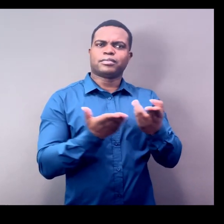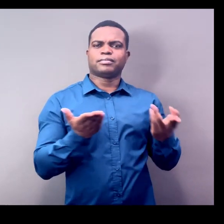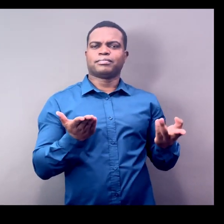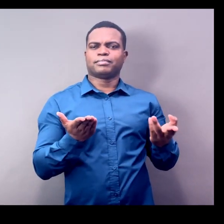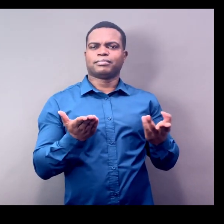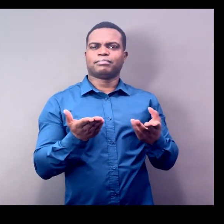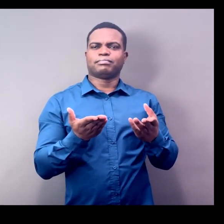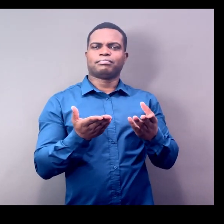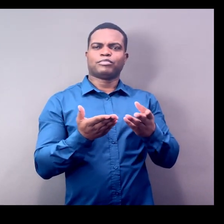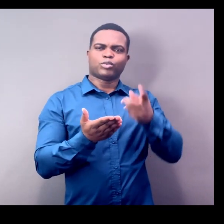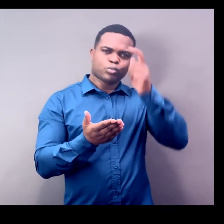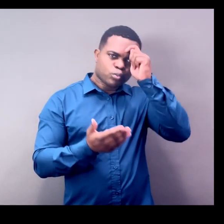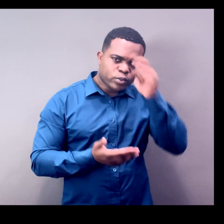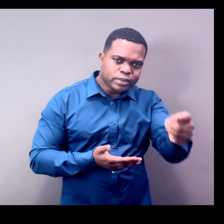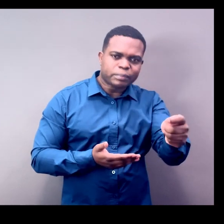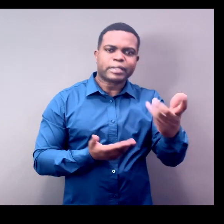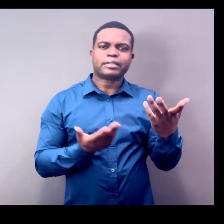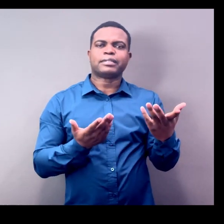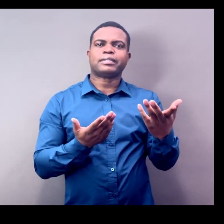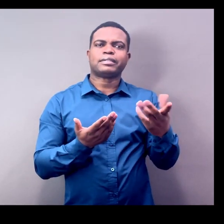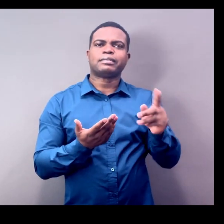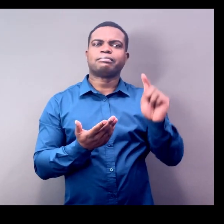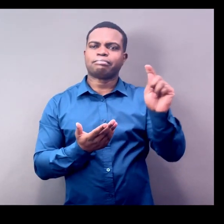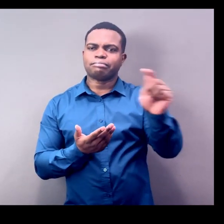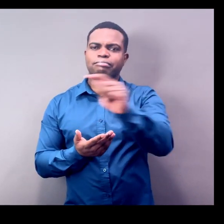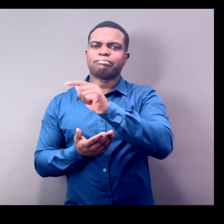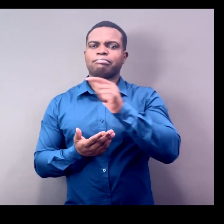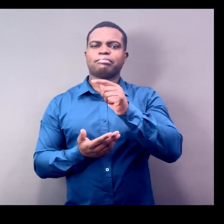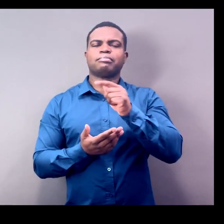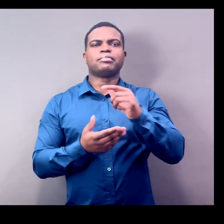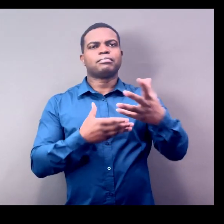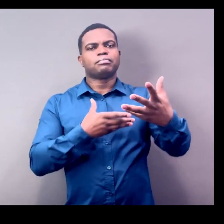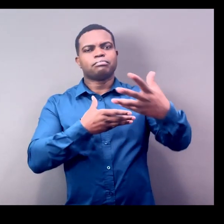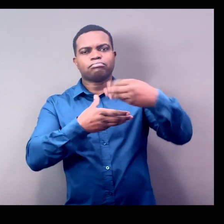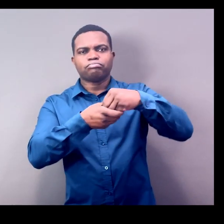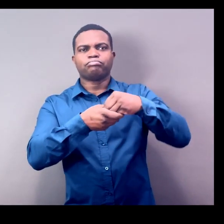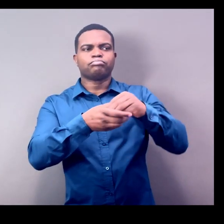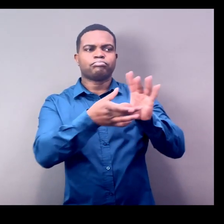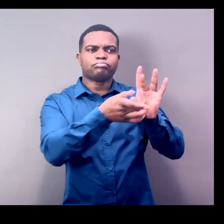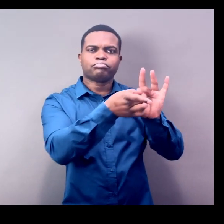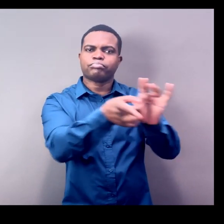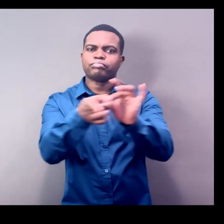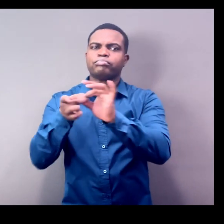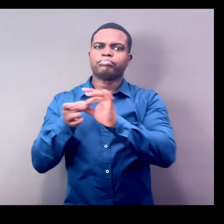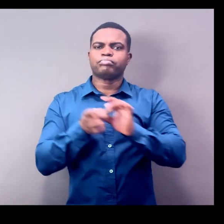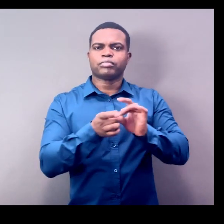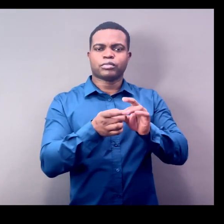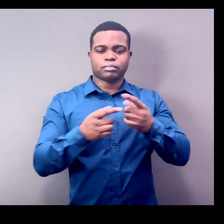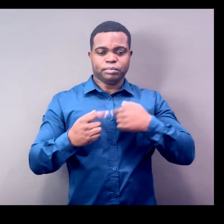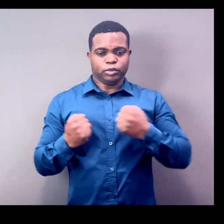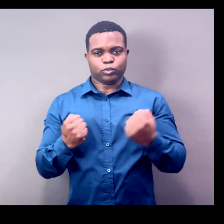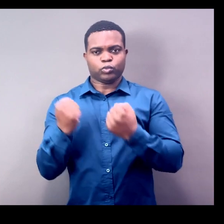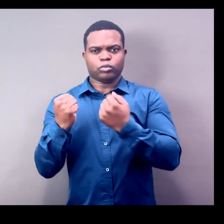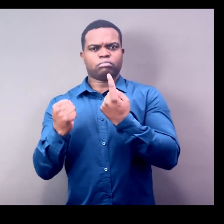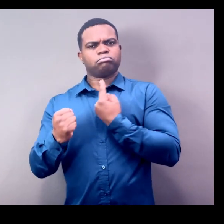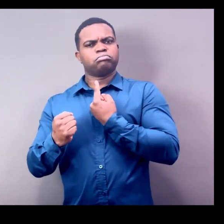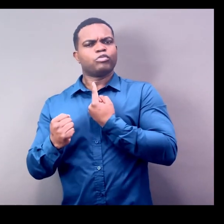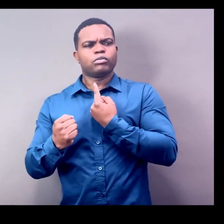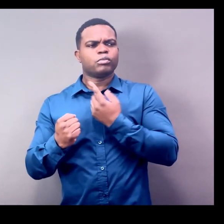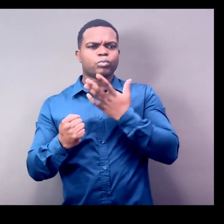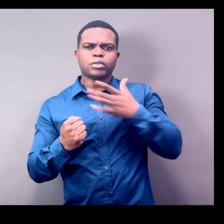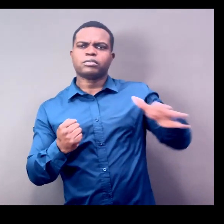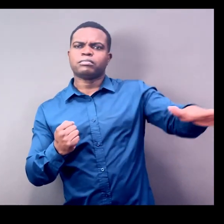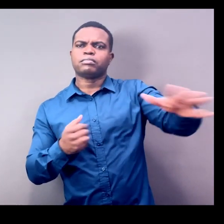actively. You need to respect others. You need to be inclusive in whatever that you are doing. You need to